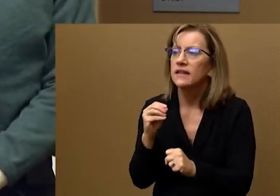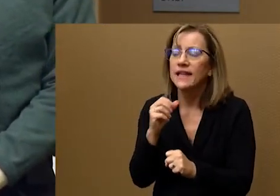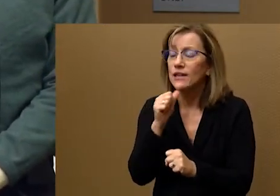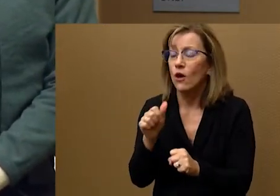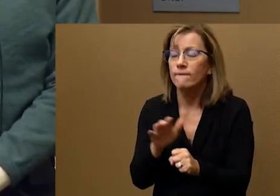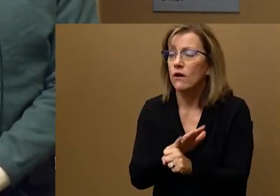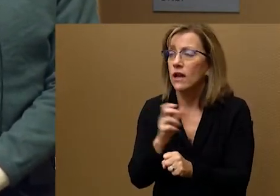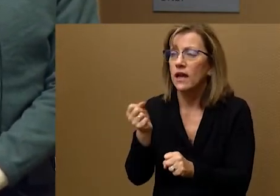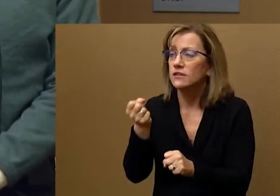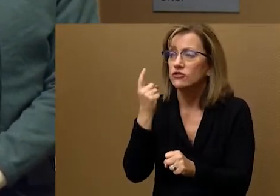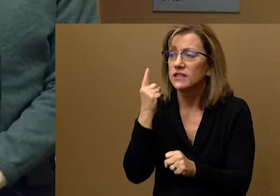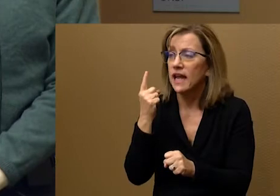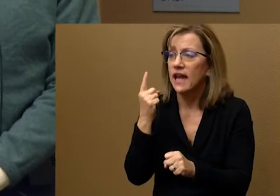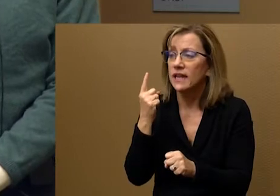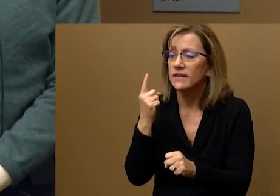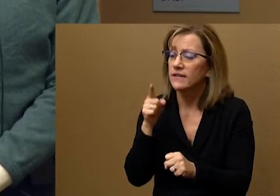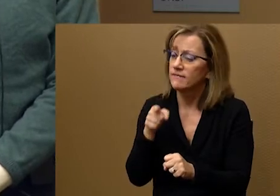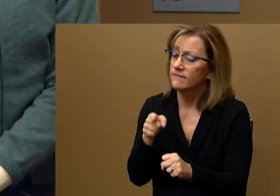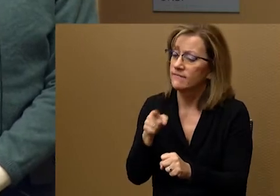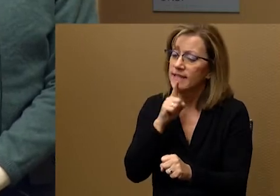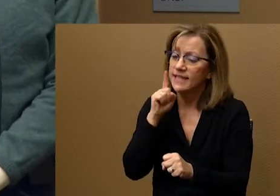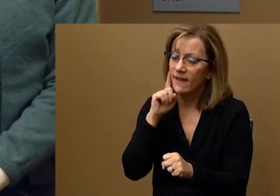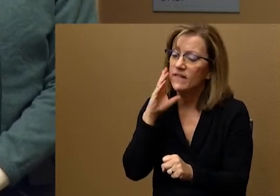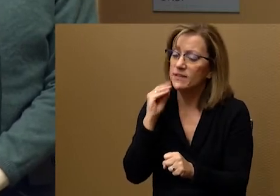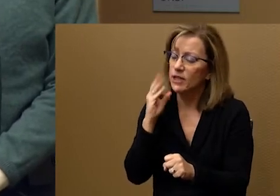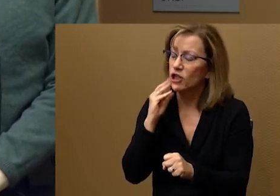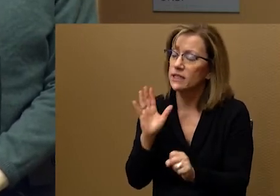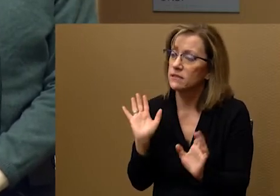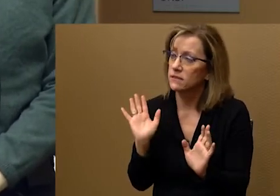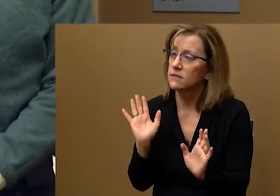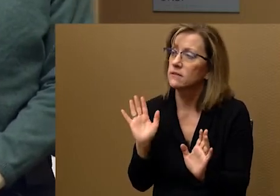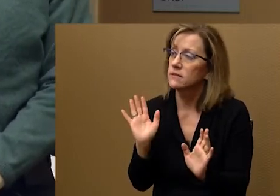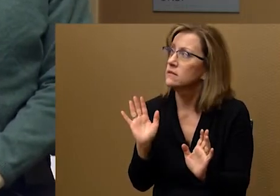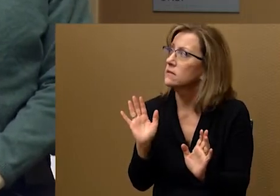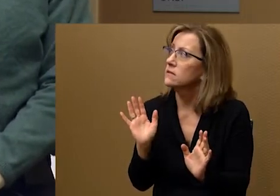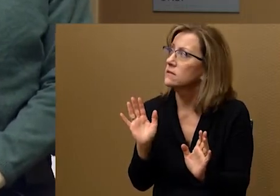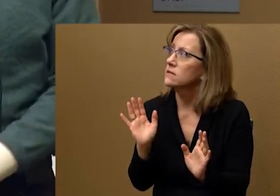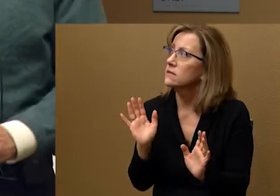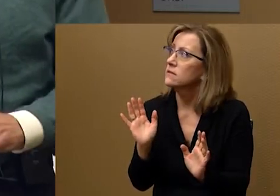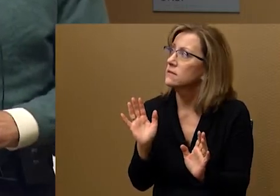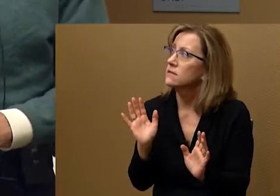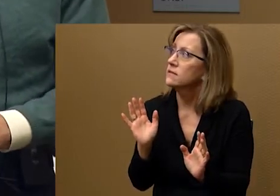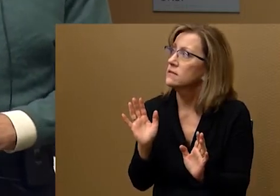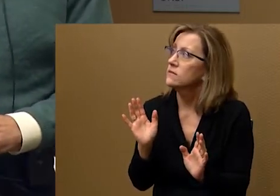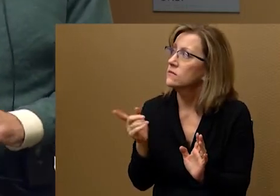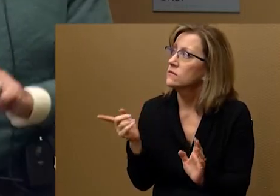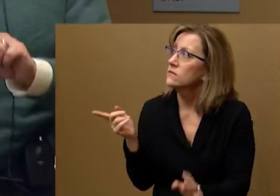assumptions and do not fully appreciate the deaf experience.